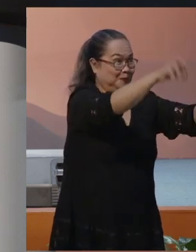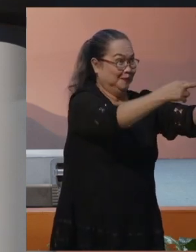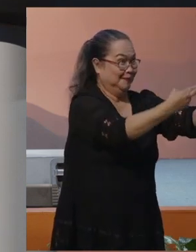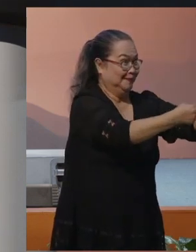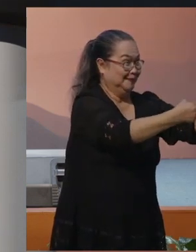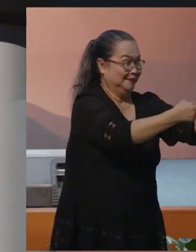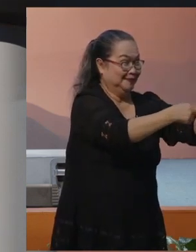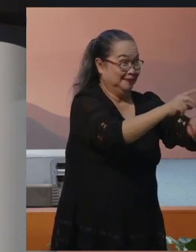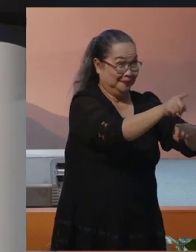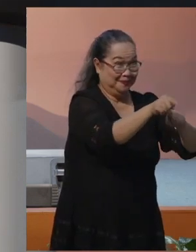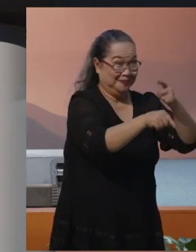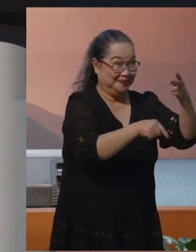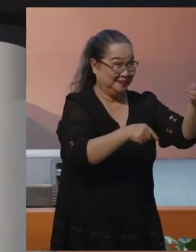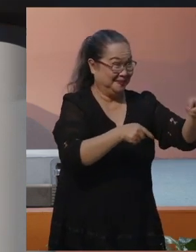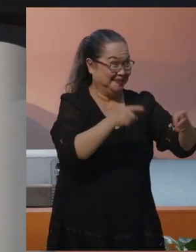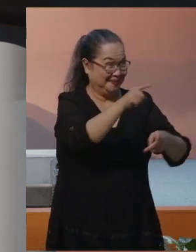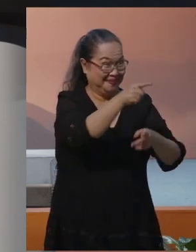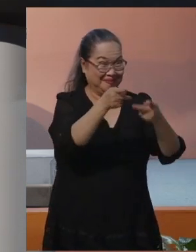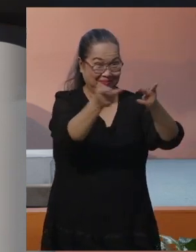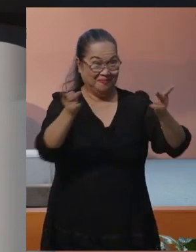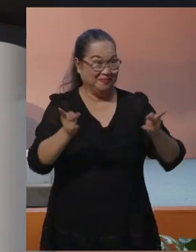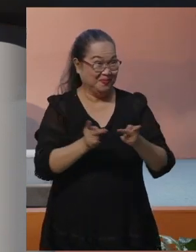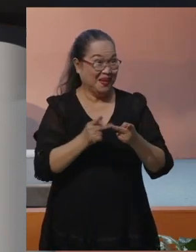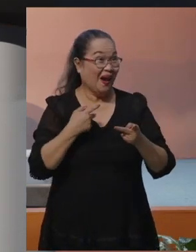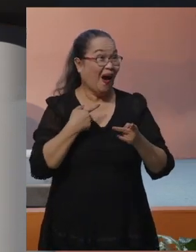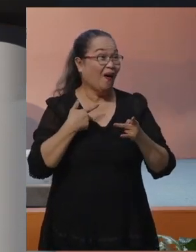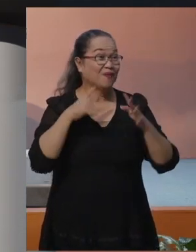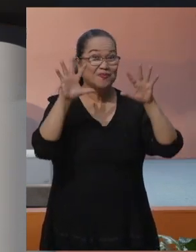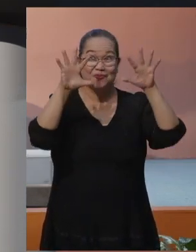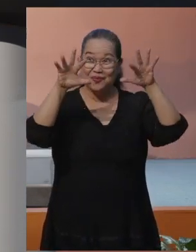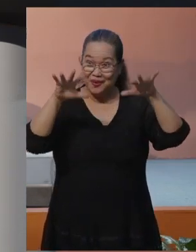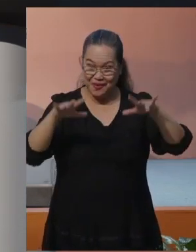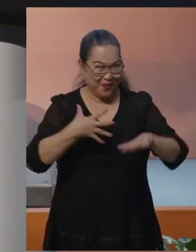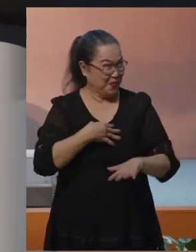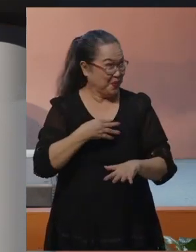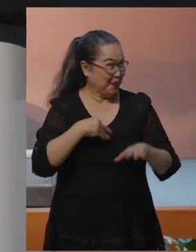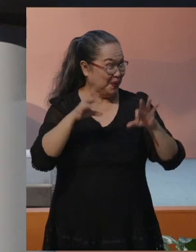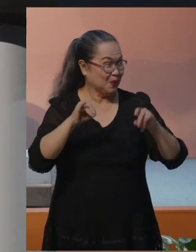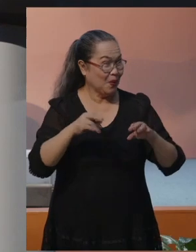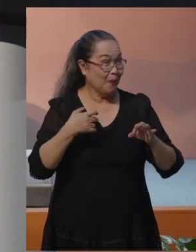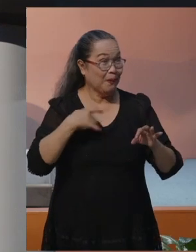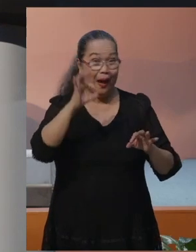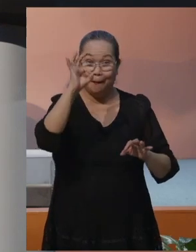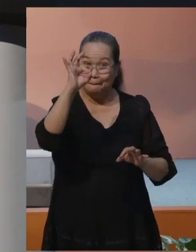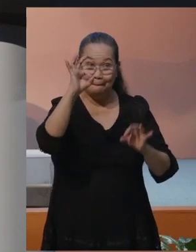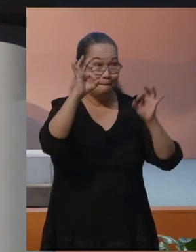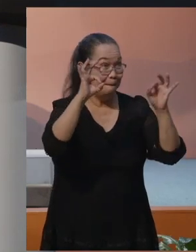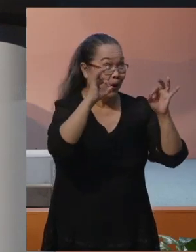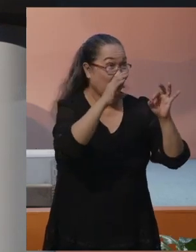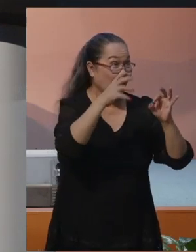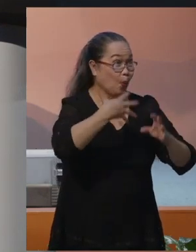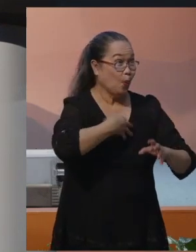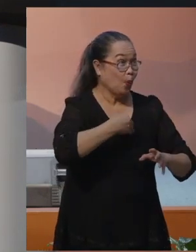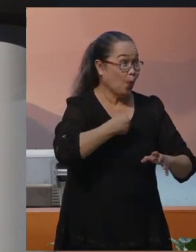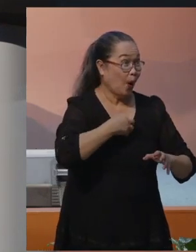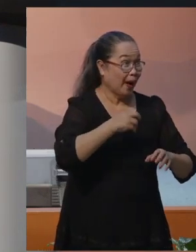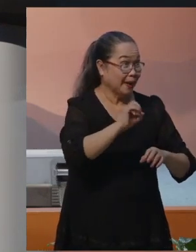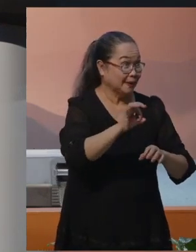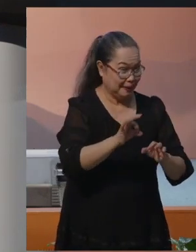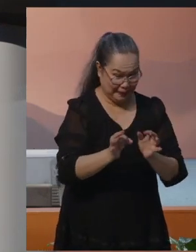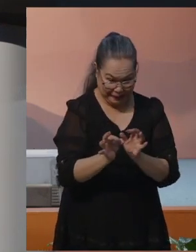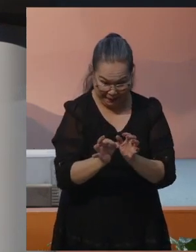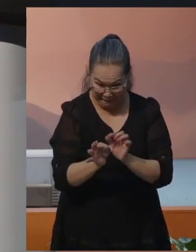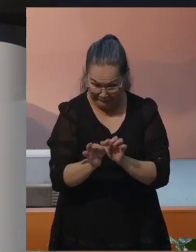Nakakita na ba kung kayo nakapunta na sa isang lugar na may snow, minsan, nagkakaroon ng hailstones. Yung parang bulitas